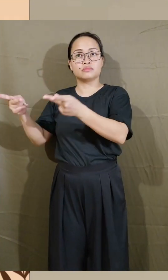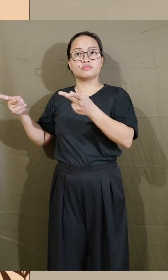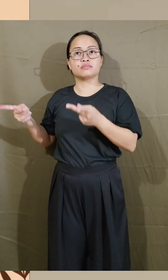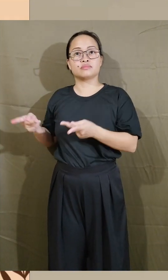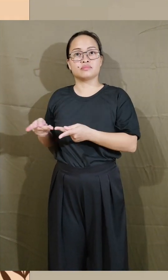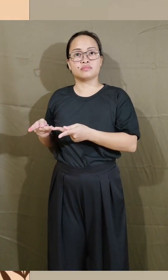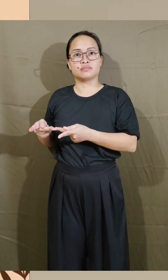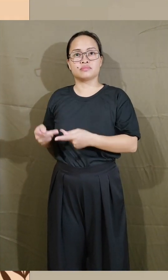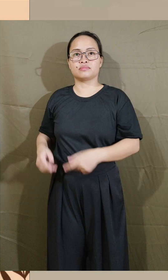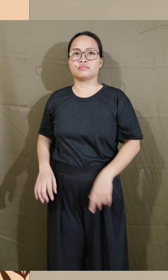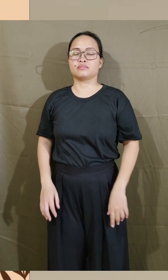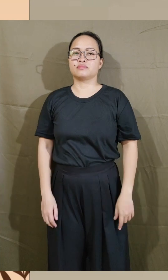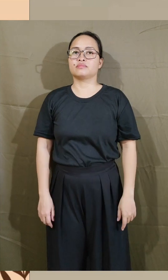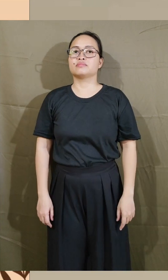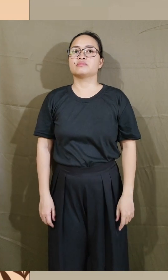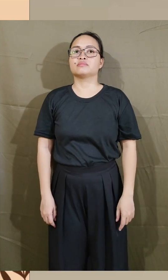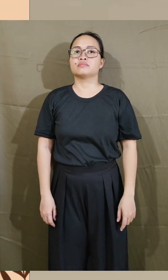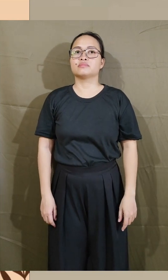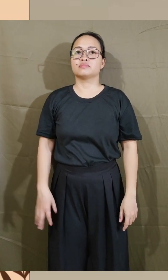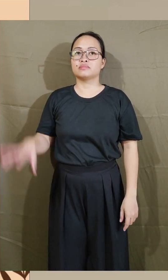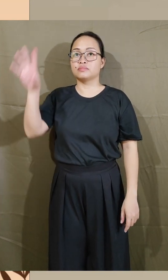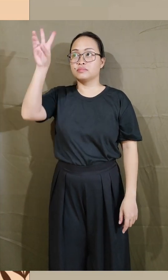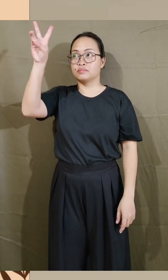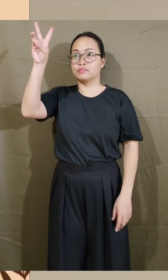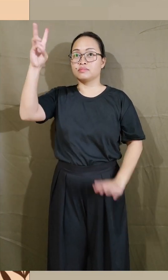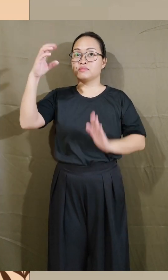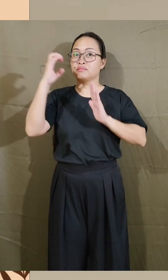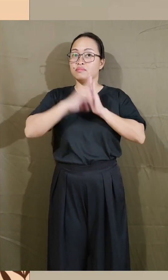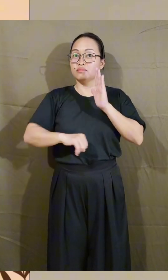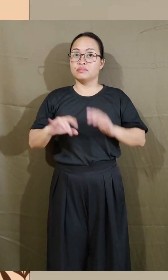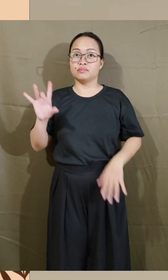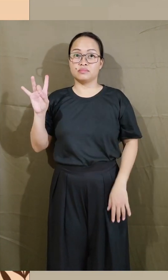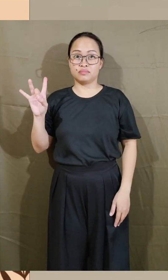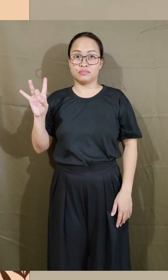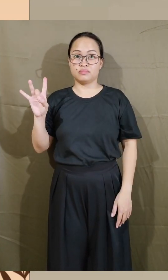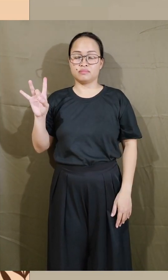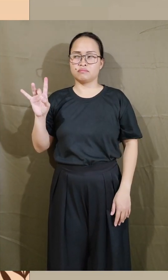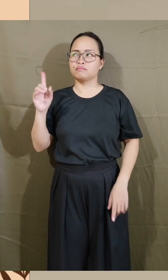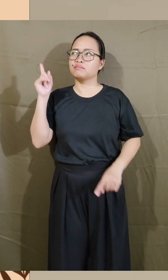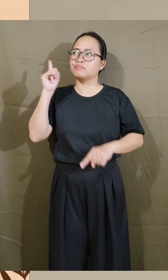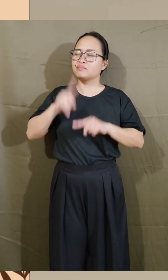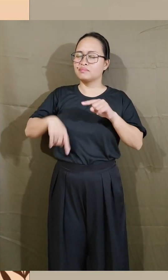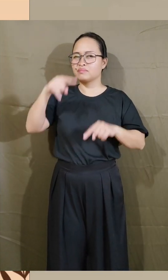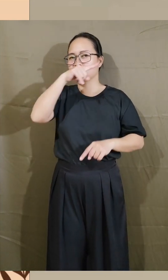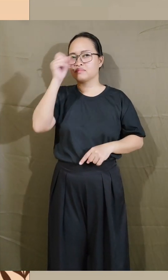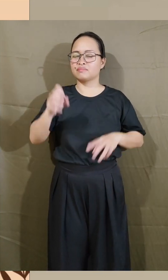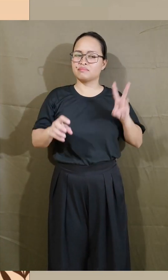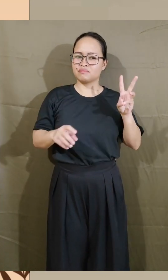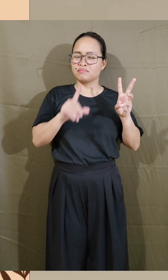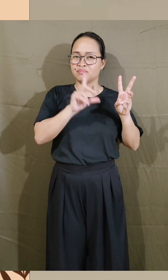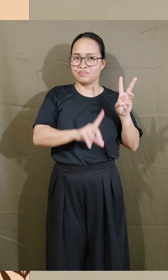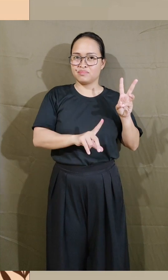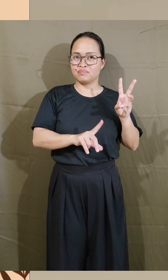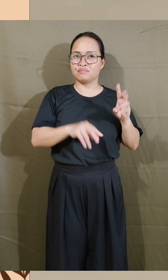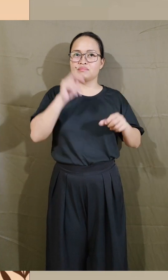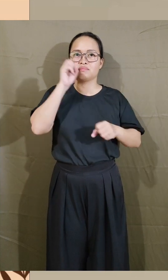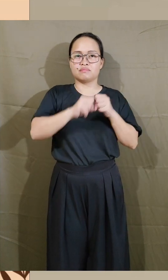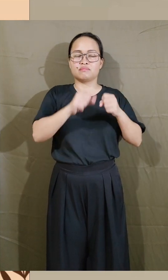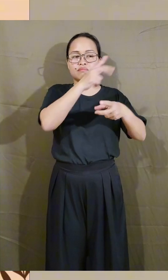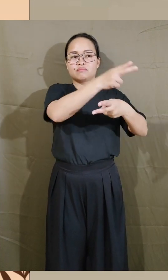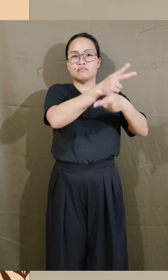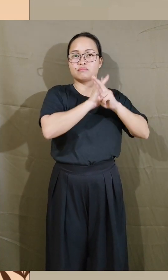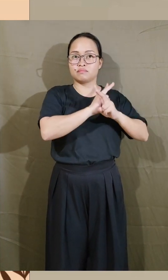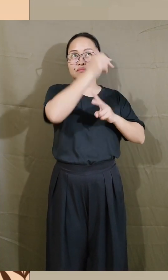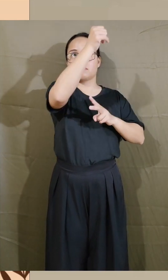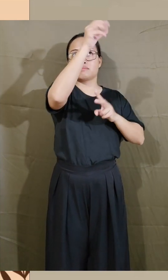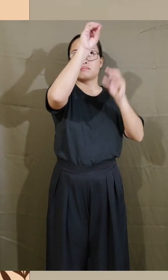ones place. So 6 minus 8 is not possible, so we have to borrow 10 from tens